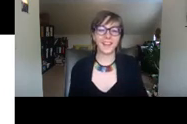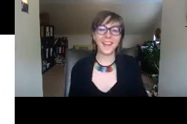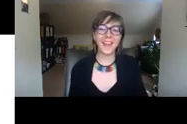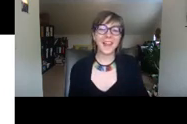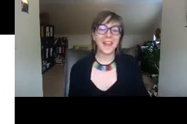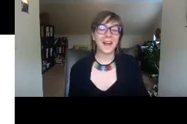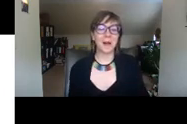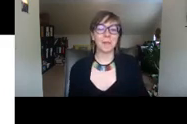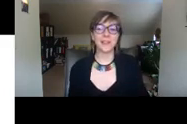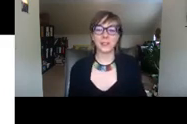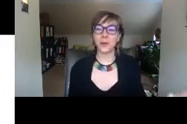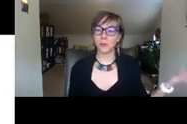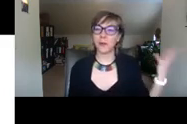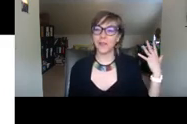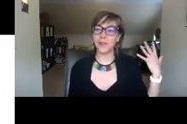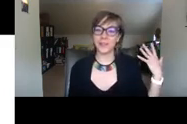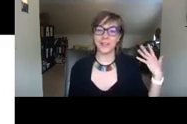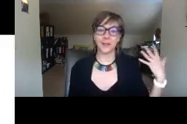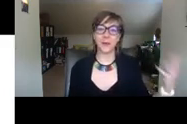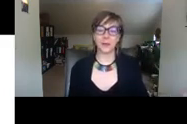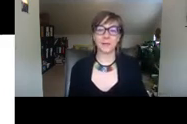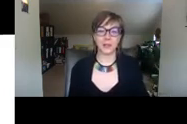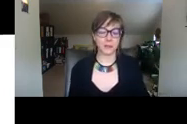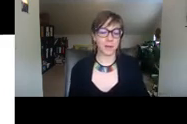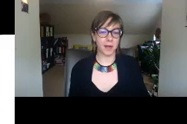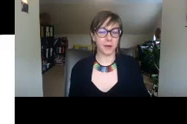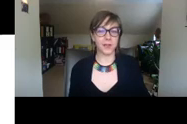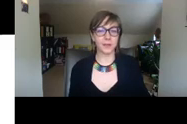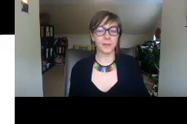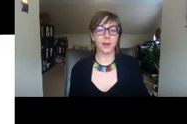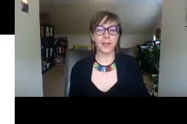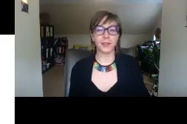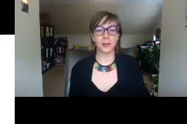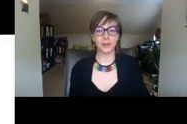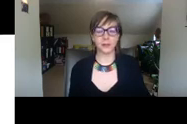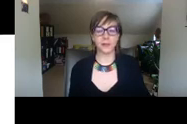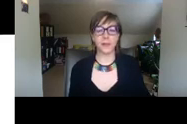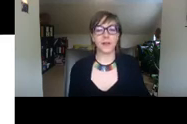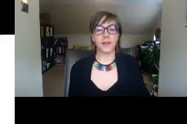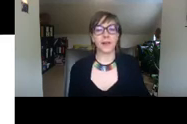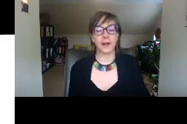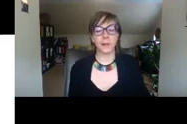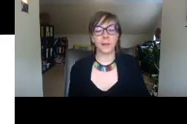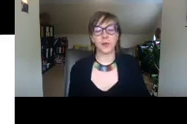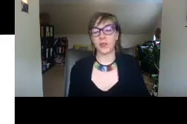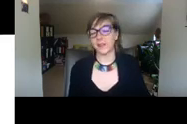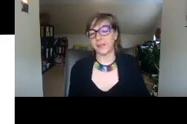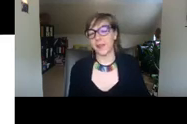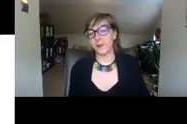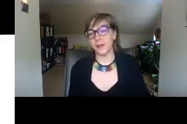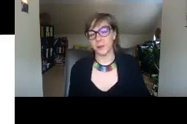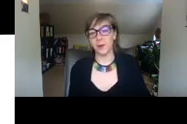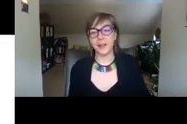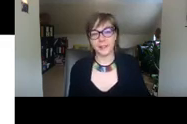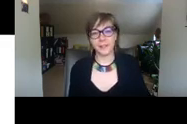thing. It's, you know, Lisa Colombo did mention my background in broadcast journalism, which I